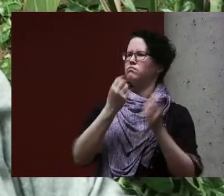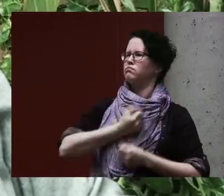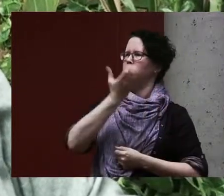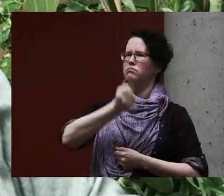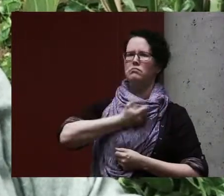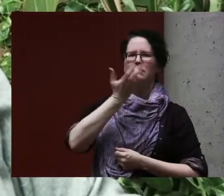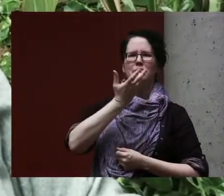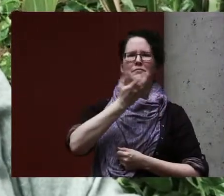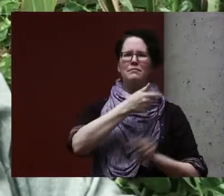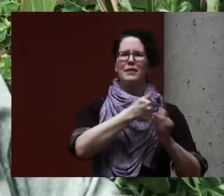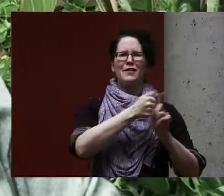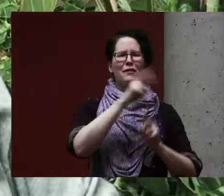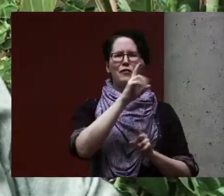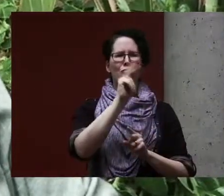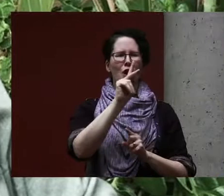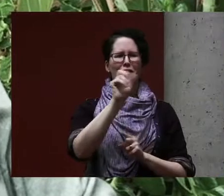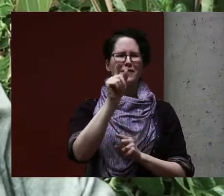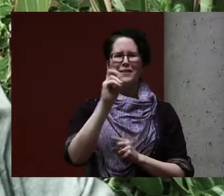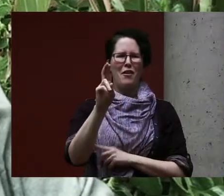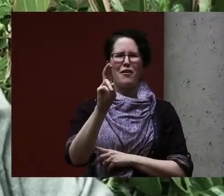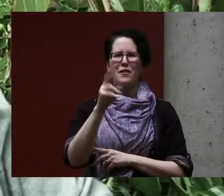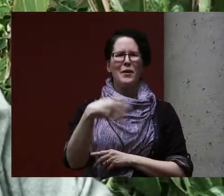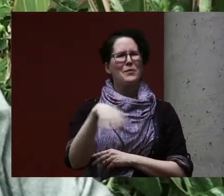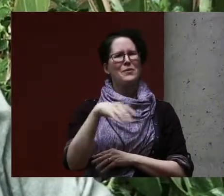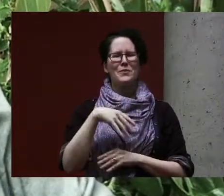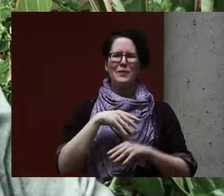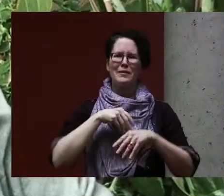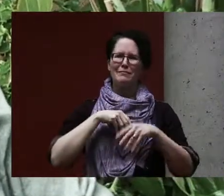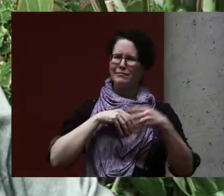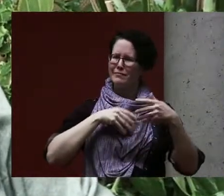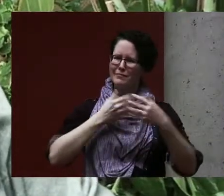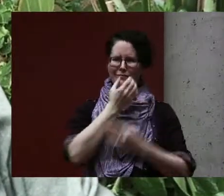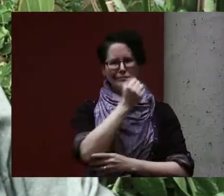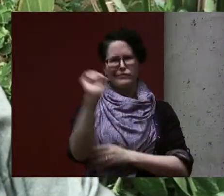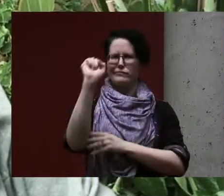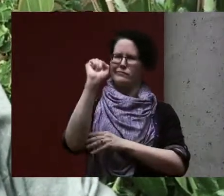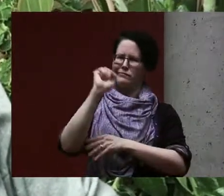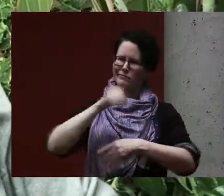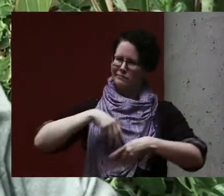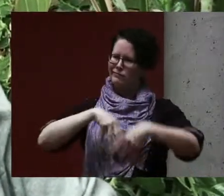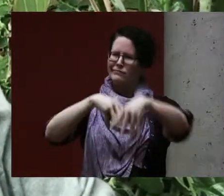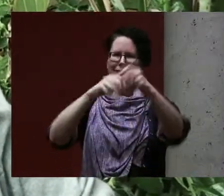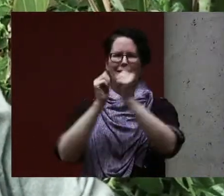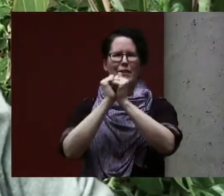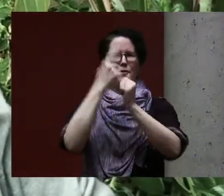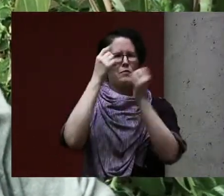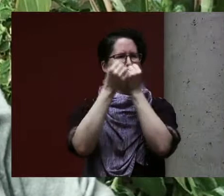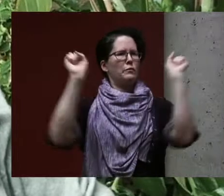and a rock star in our long march toward liberation.